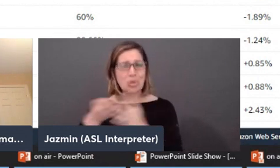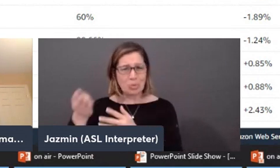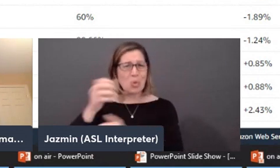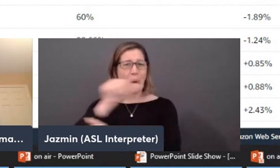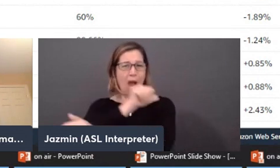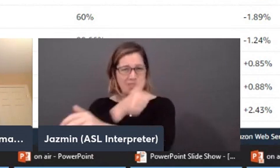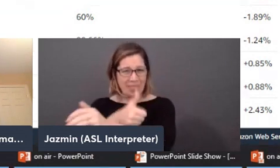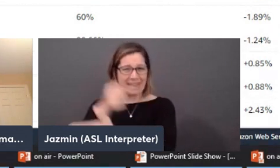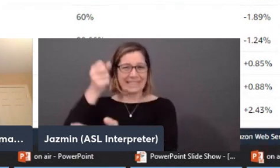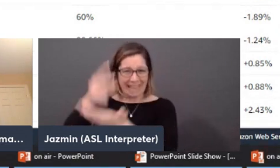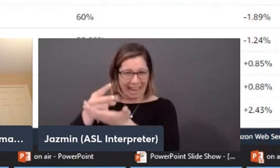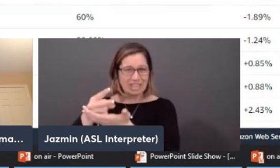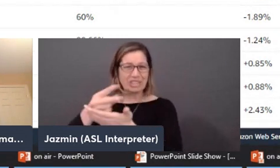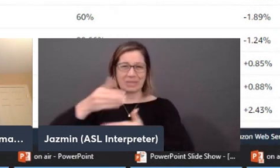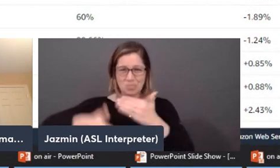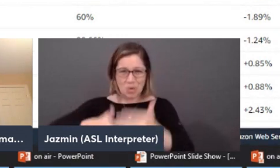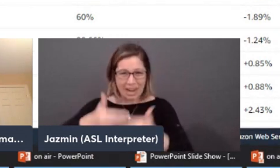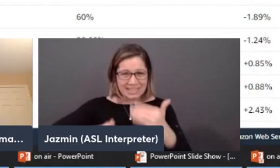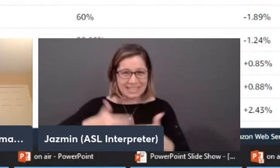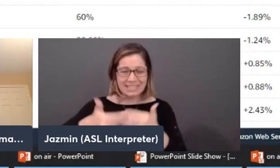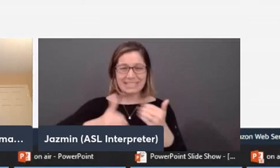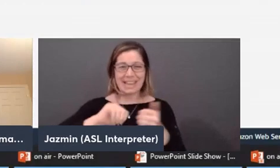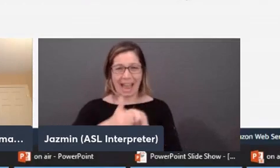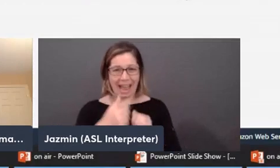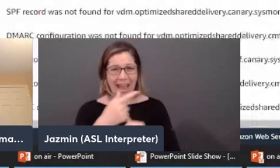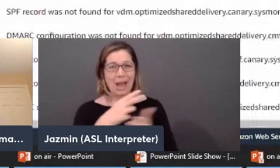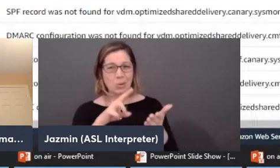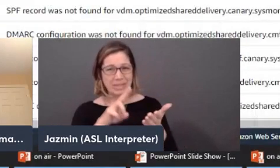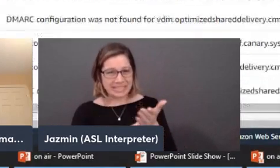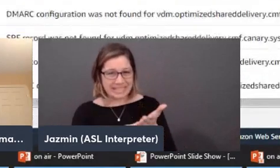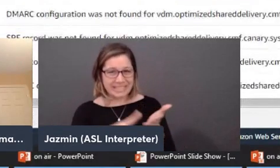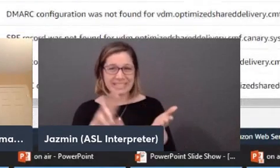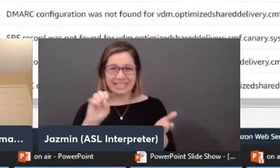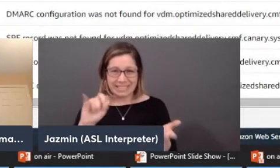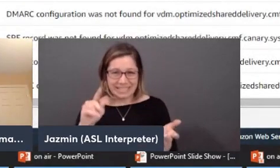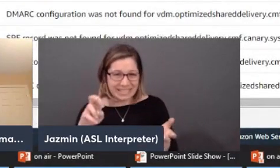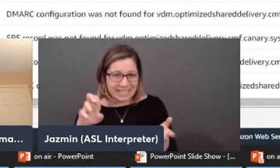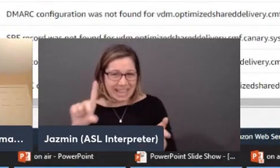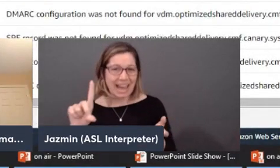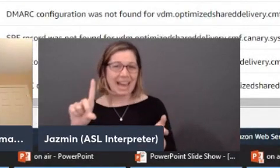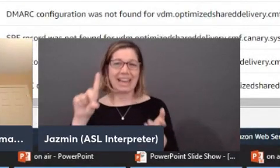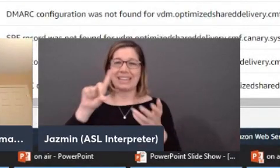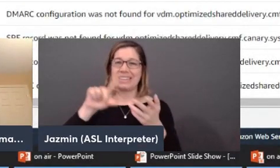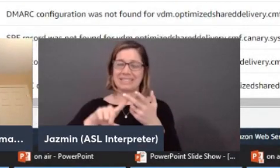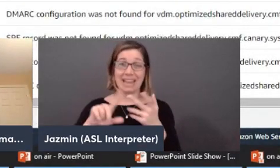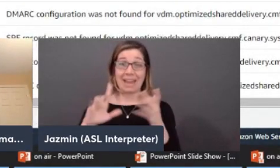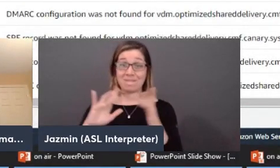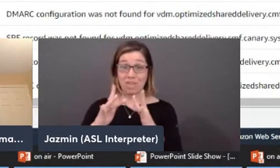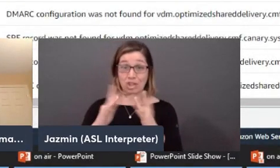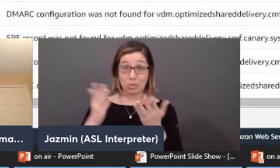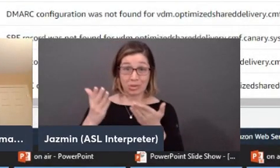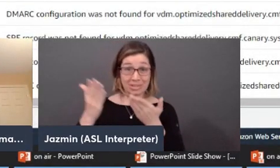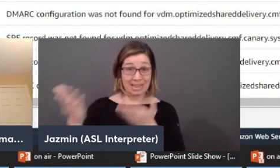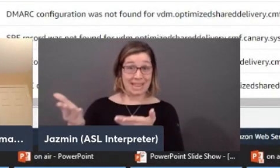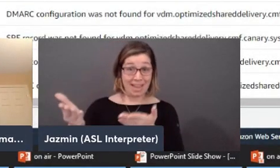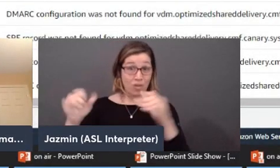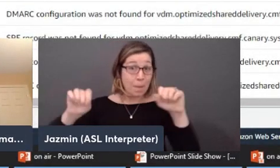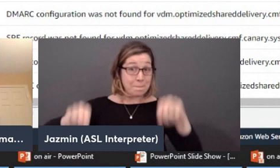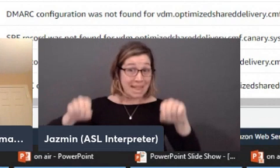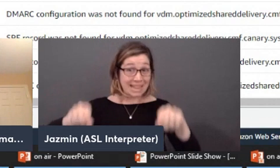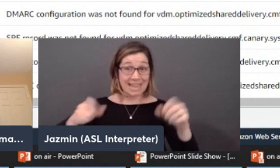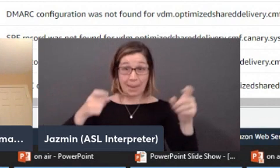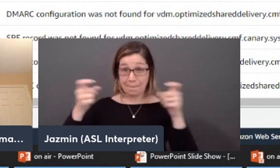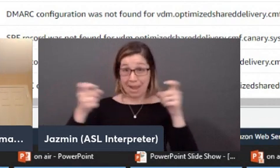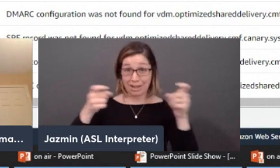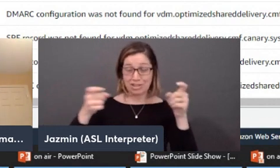process, right? Like how it's signed, and virtual deliverability manager is going